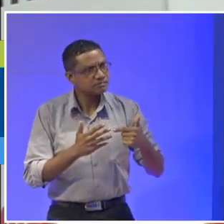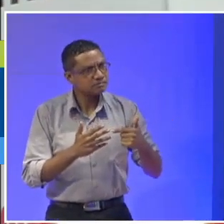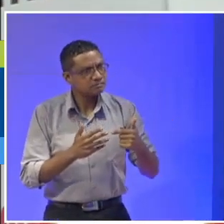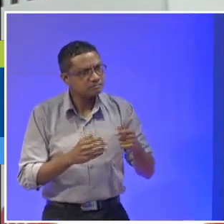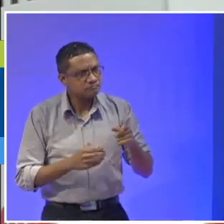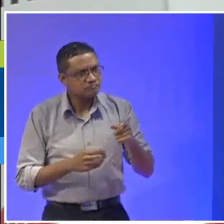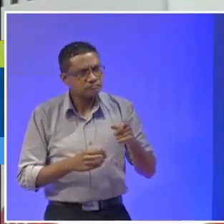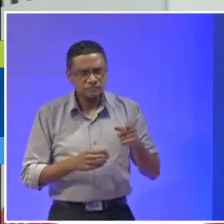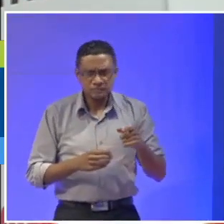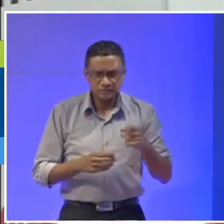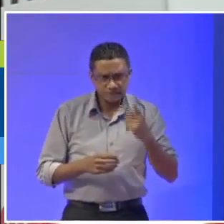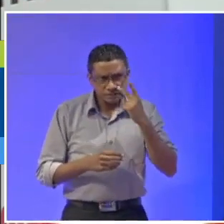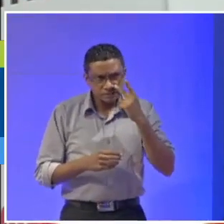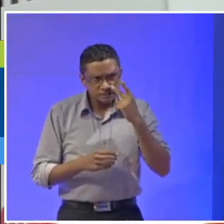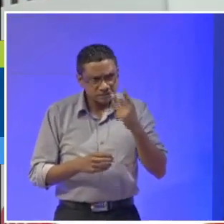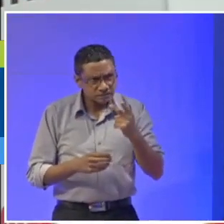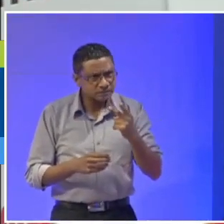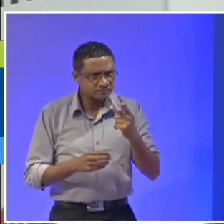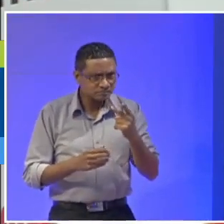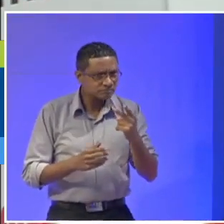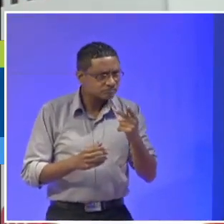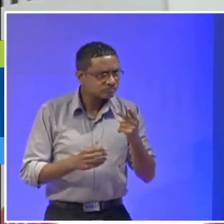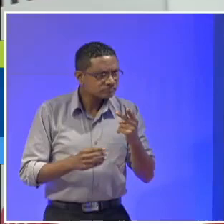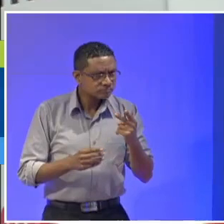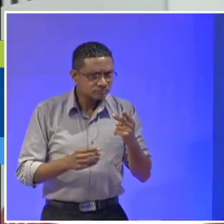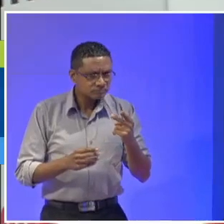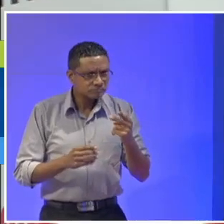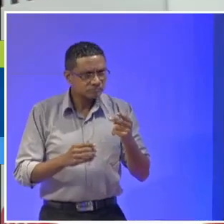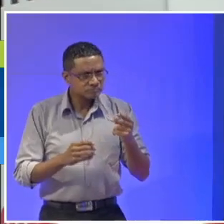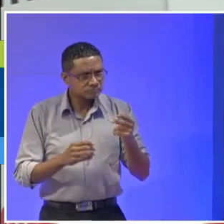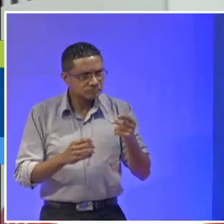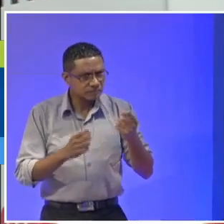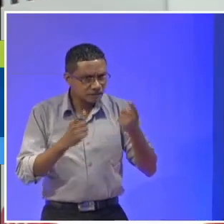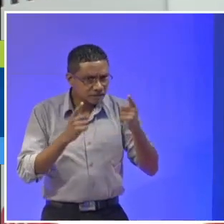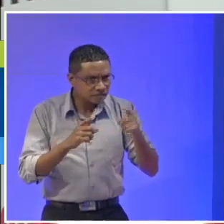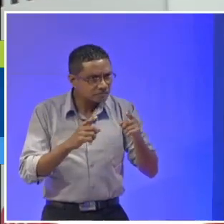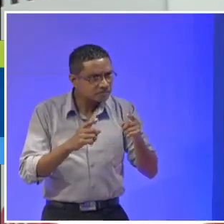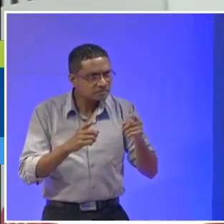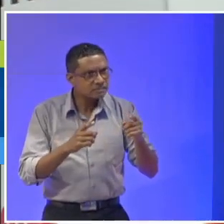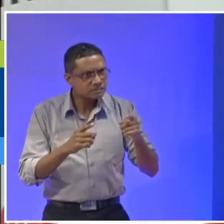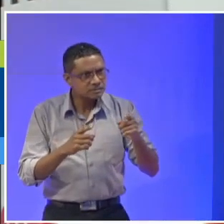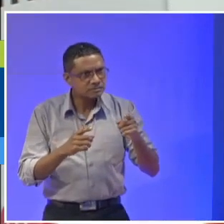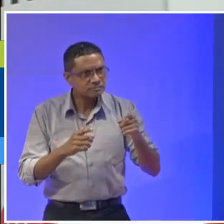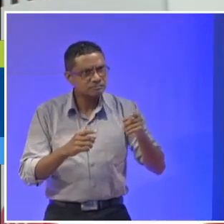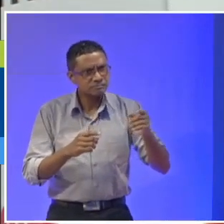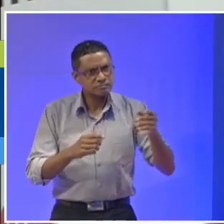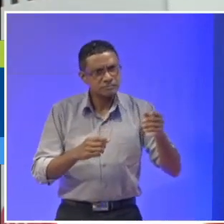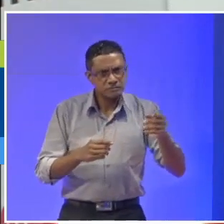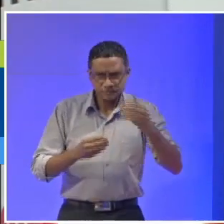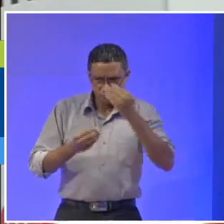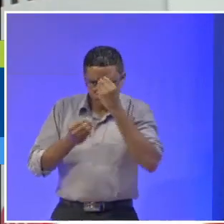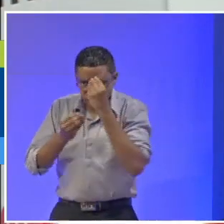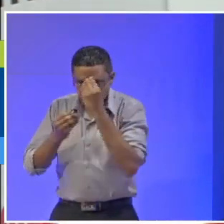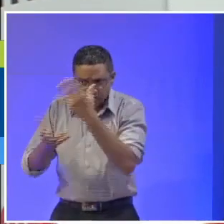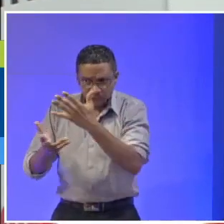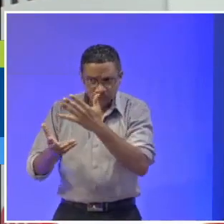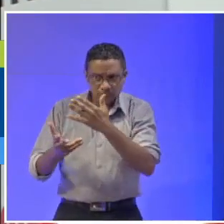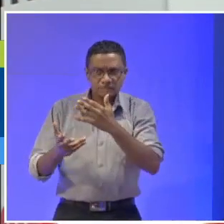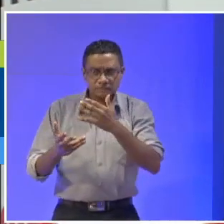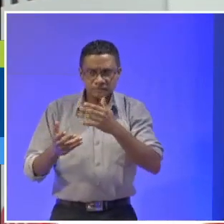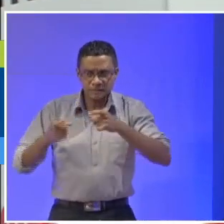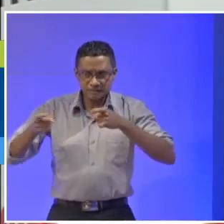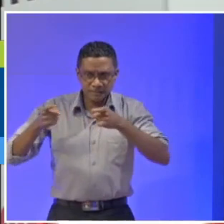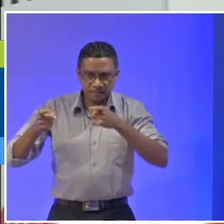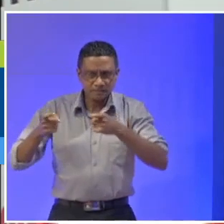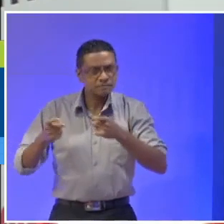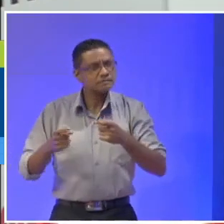temporal relationship. They report that upstream through the manager of the EPI, as well as sometimes the Dr. Hinds' unit in parallel. So that's